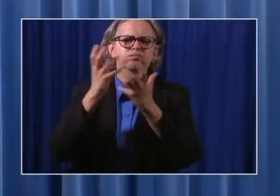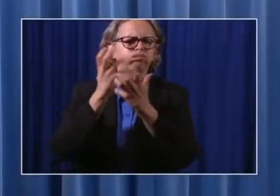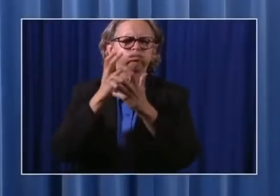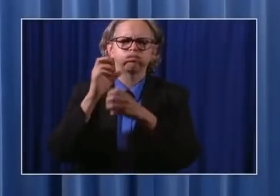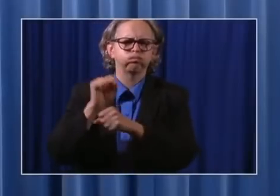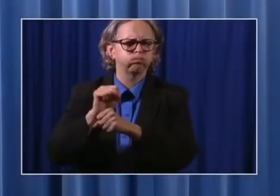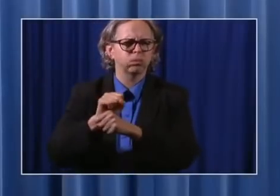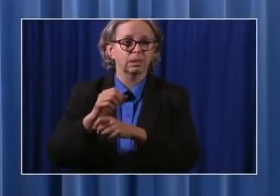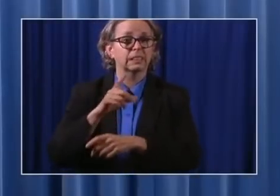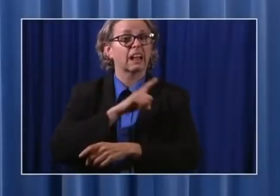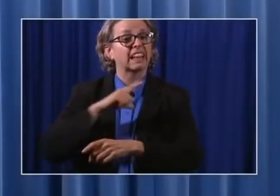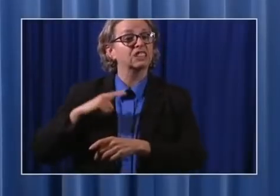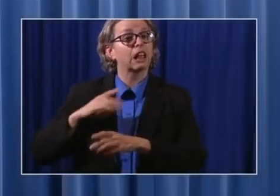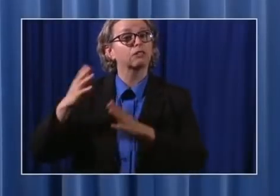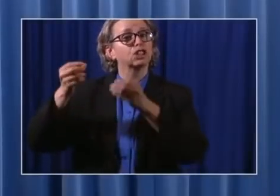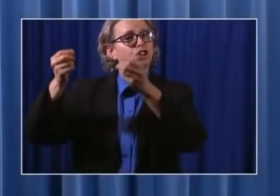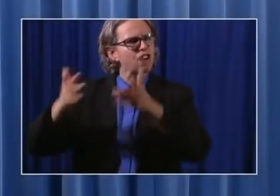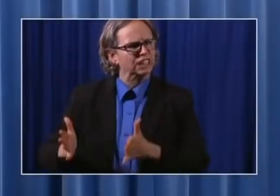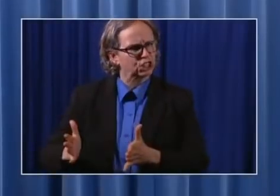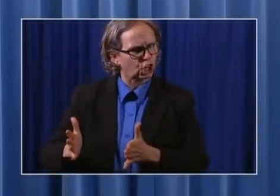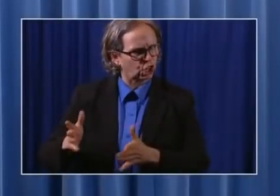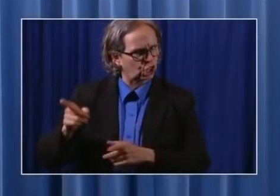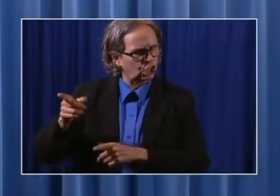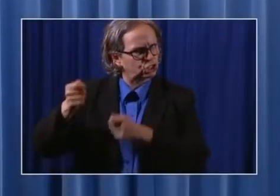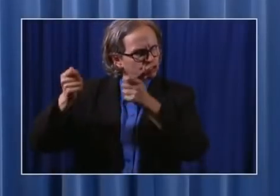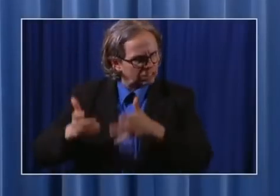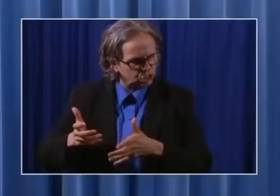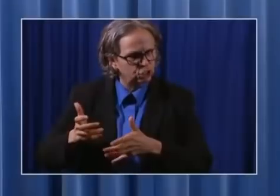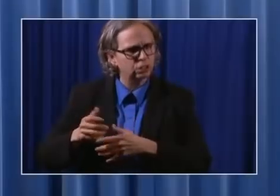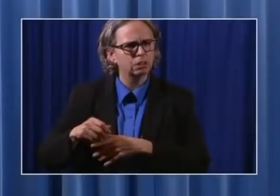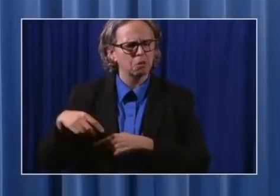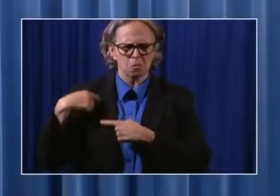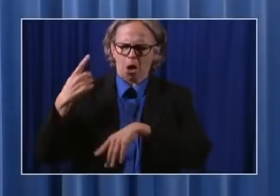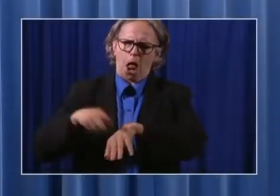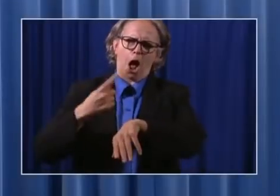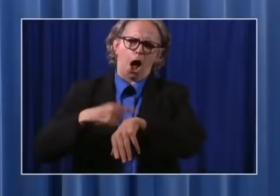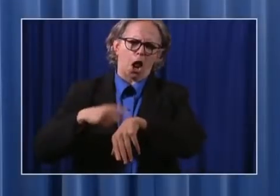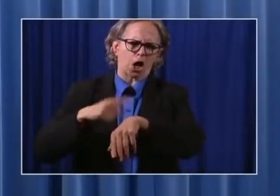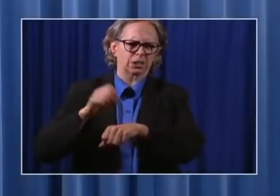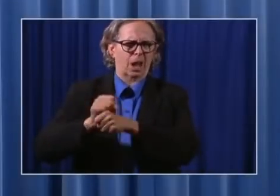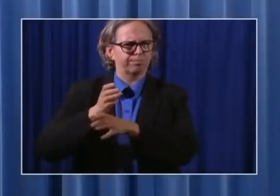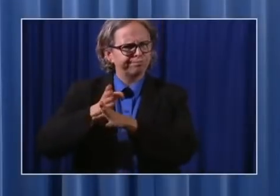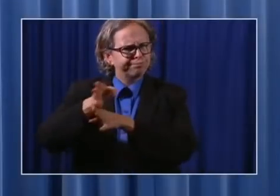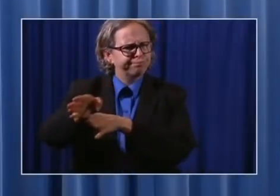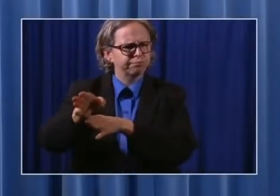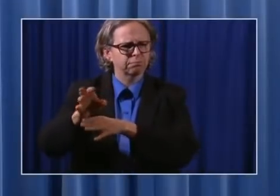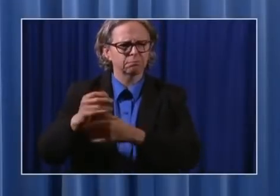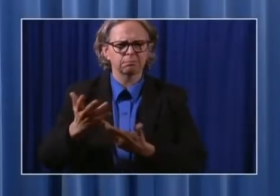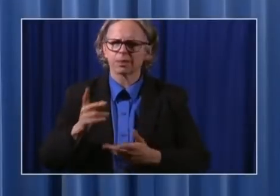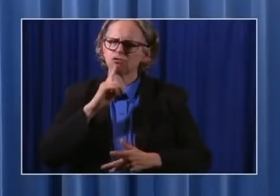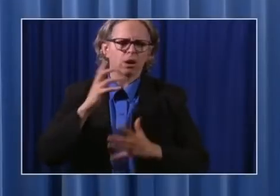director. He had a long career before that, but he's done a phenomenal job.